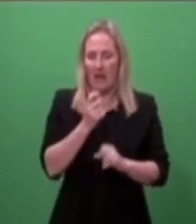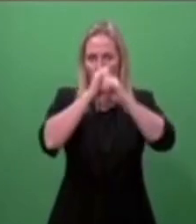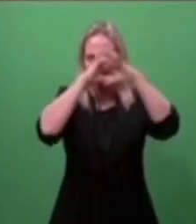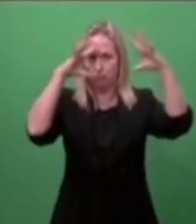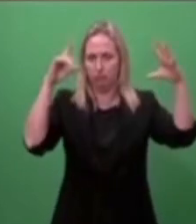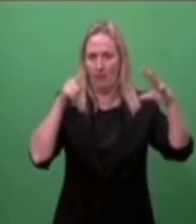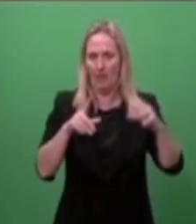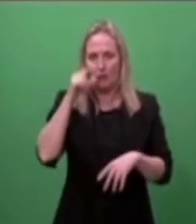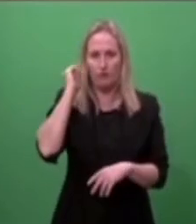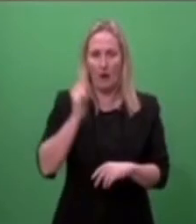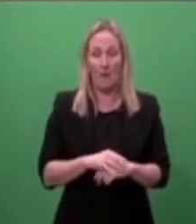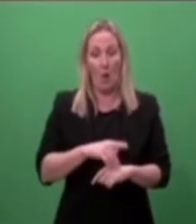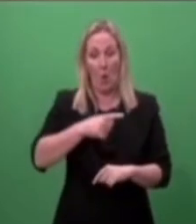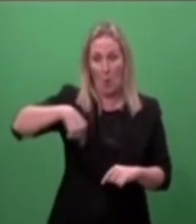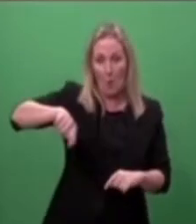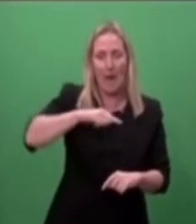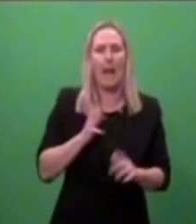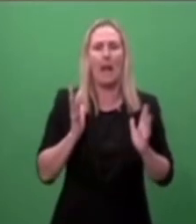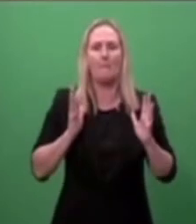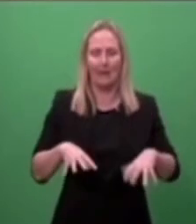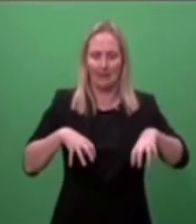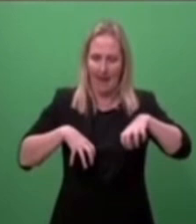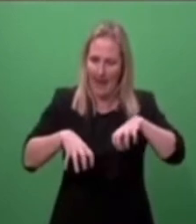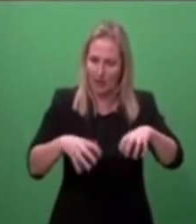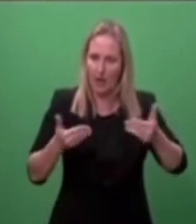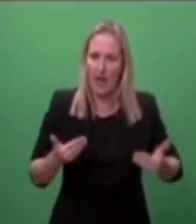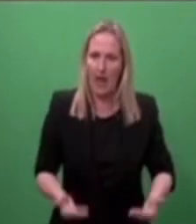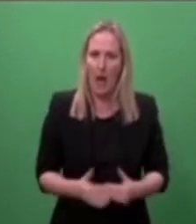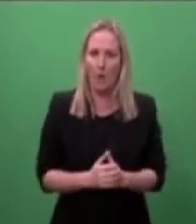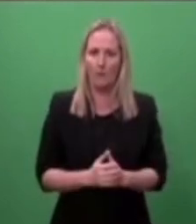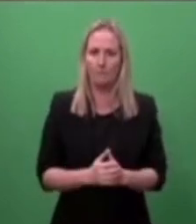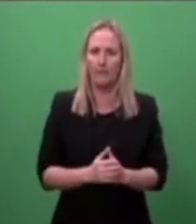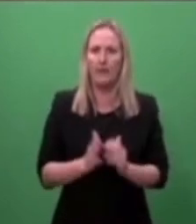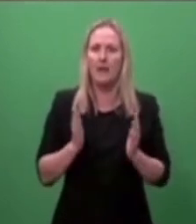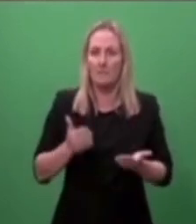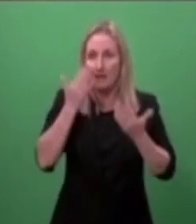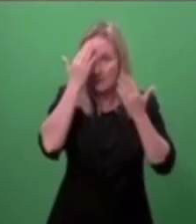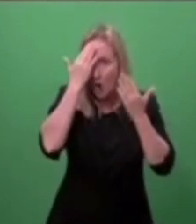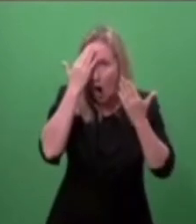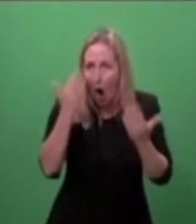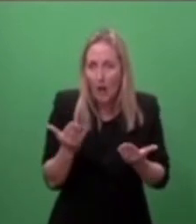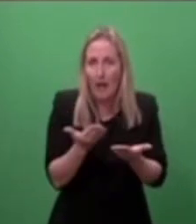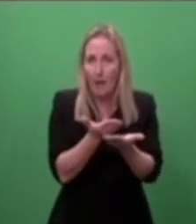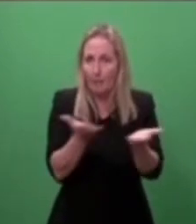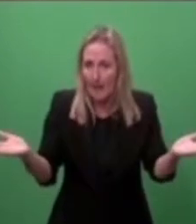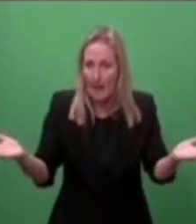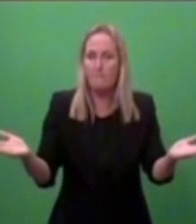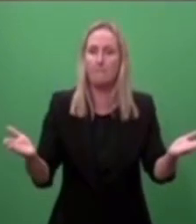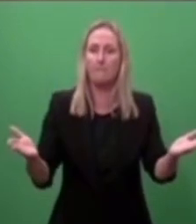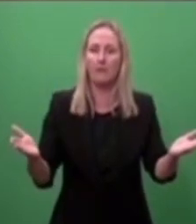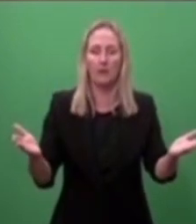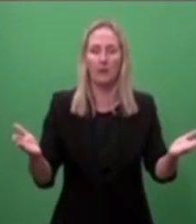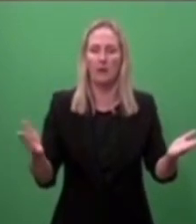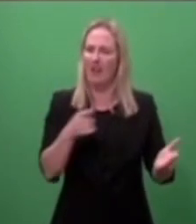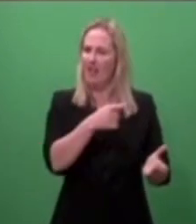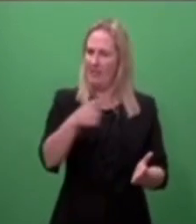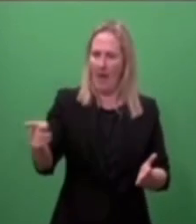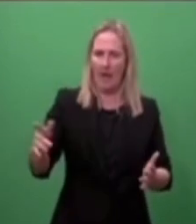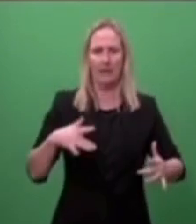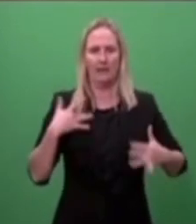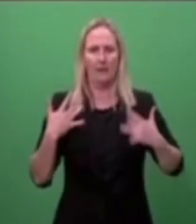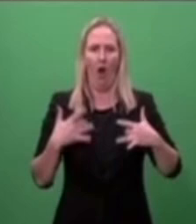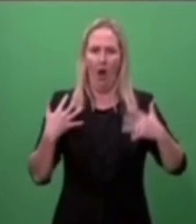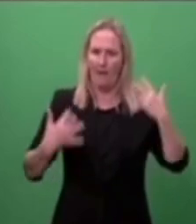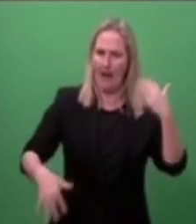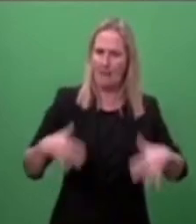decisively and honour the courage of these victims and survivors by making sure